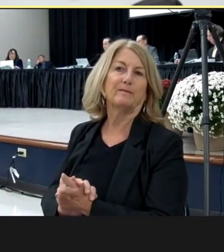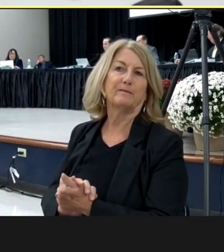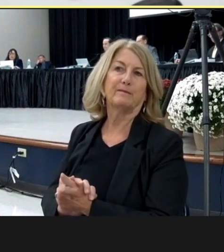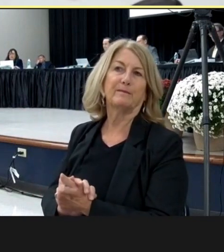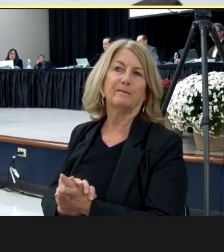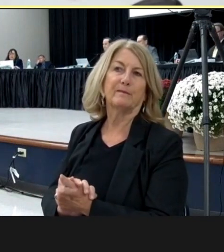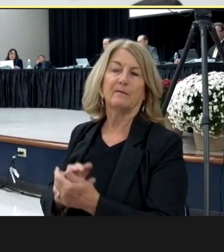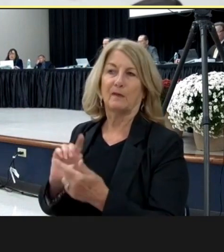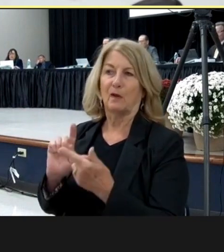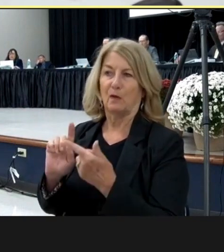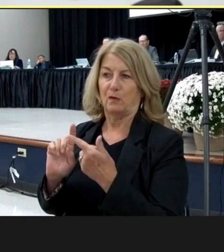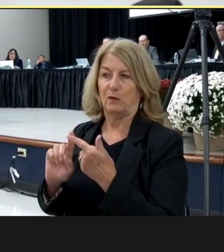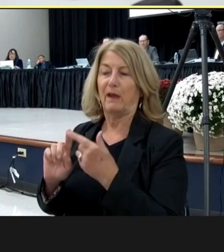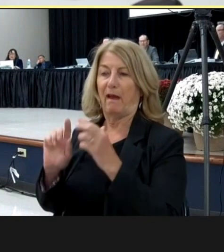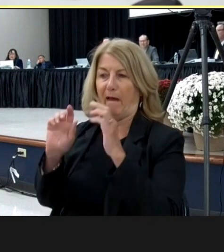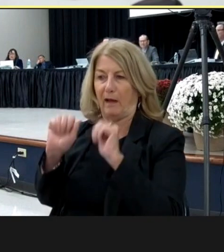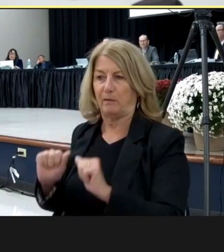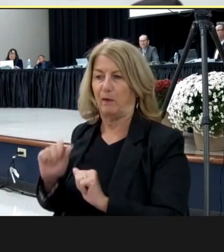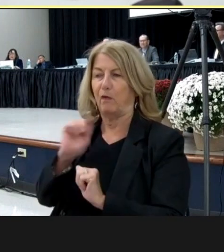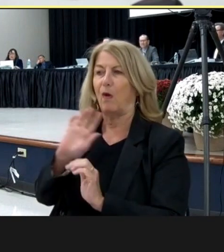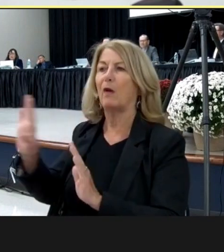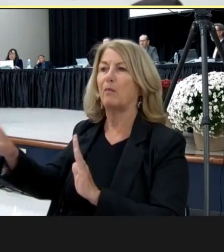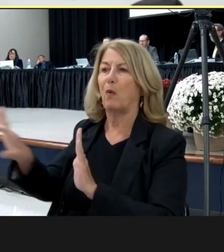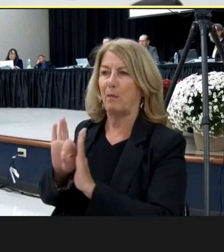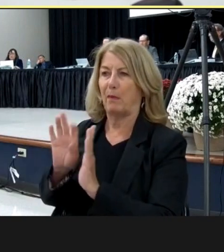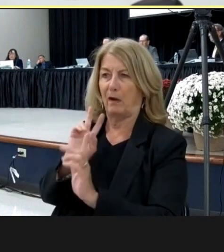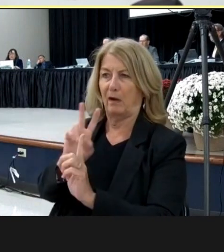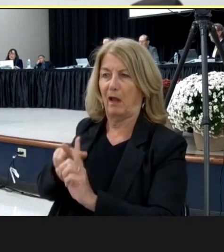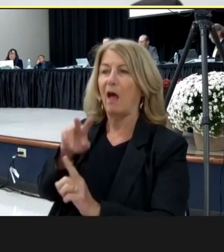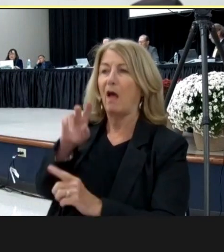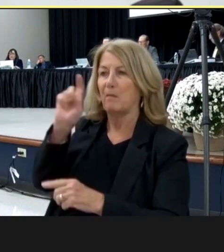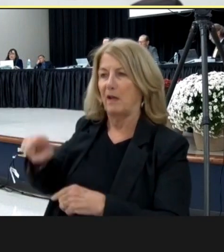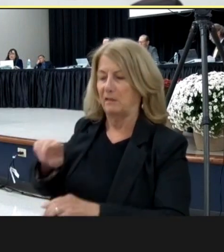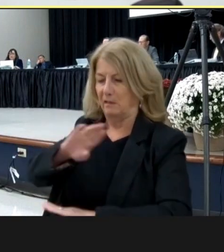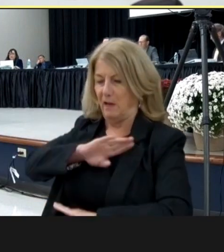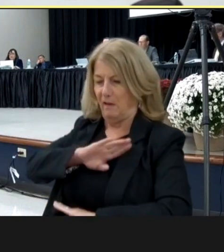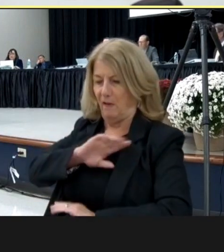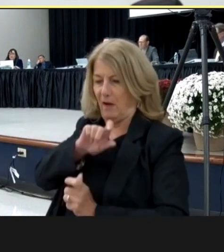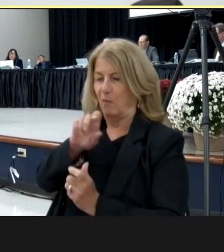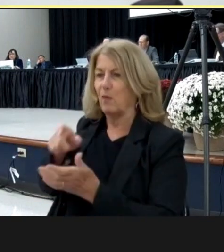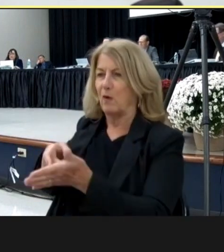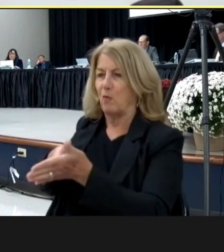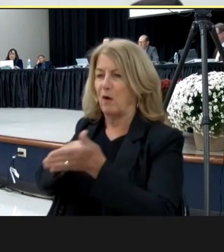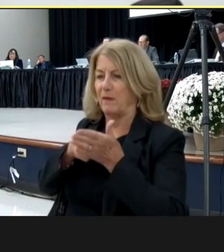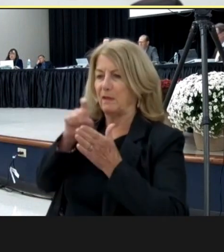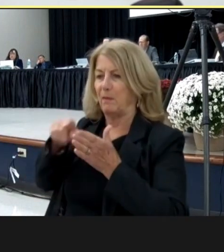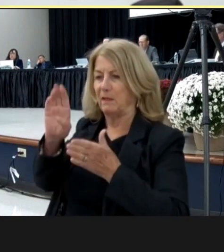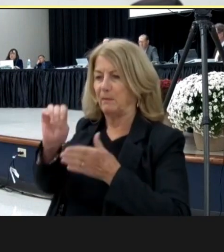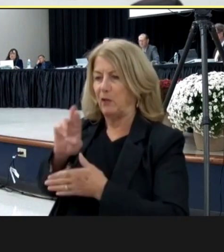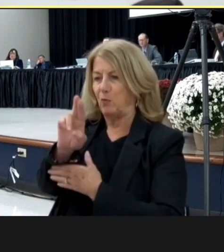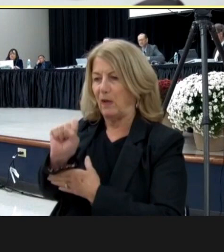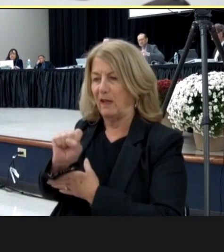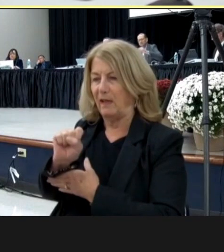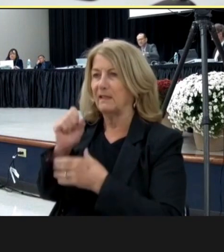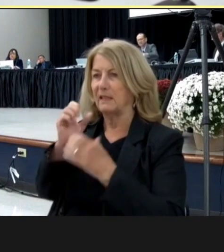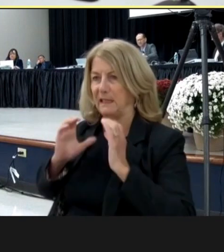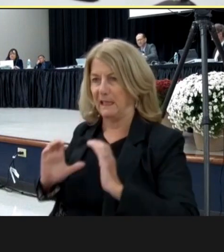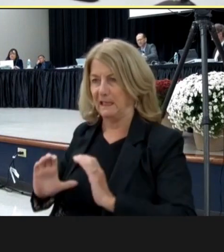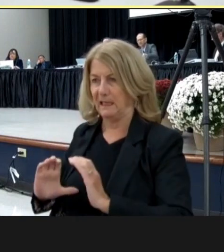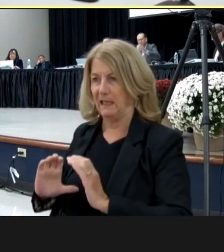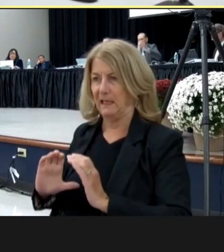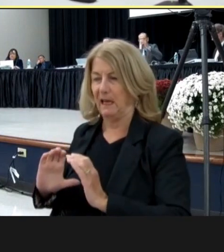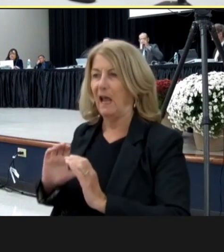To be eligible for an appointment, a resident must meet specific requirements. They must be a U.S. citizen, the